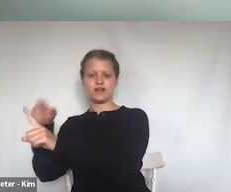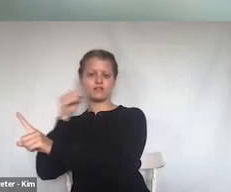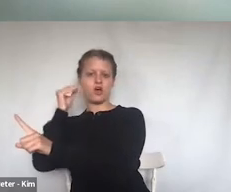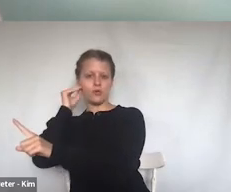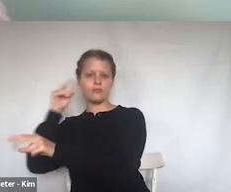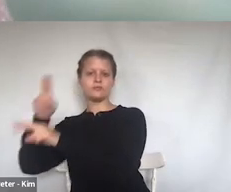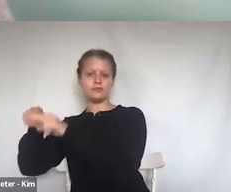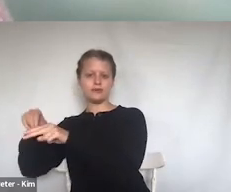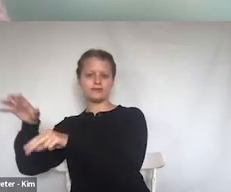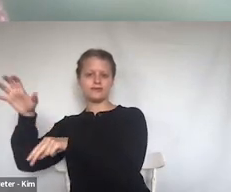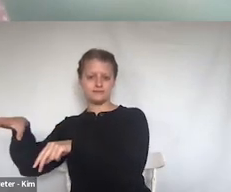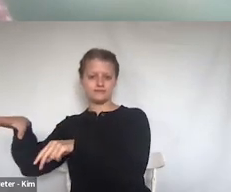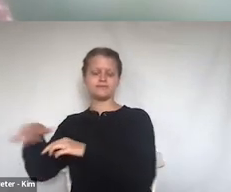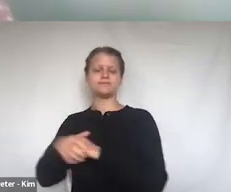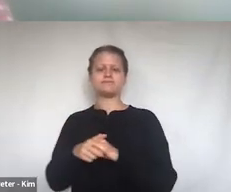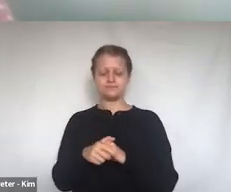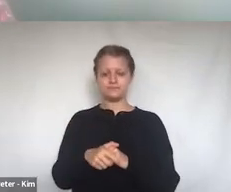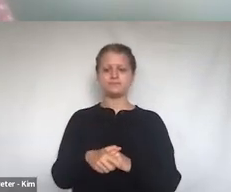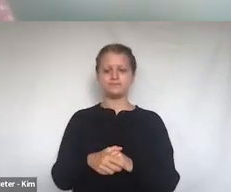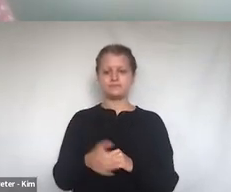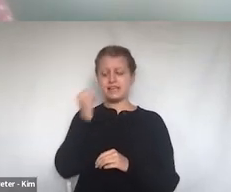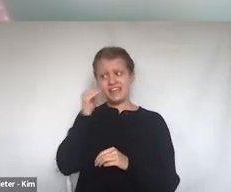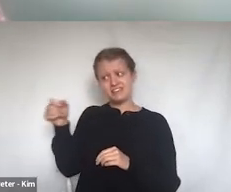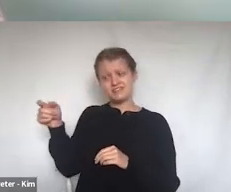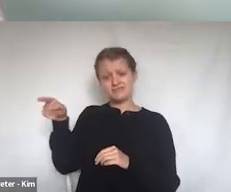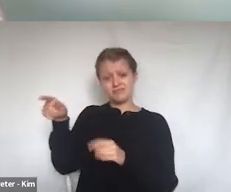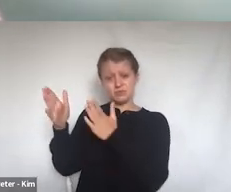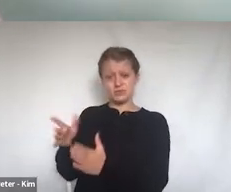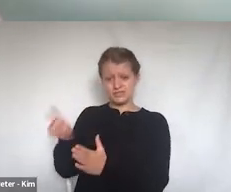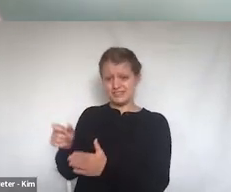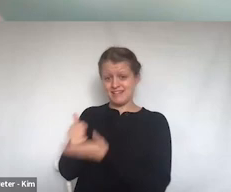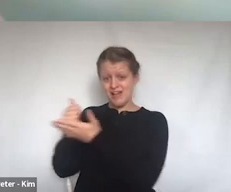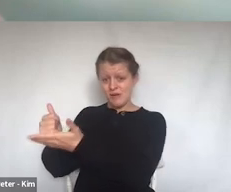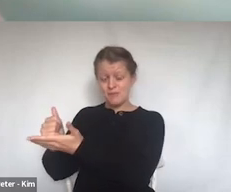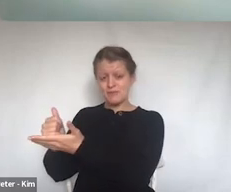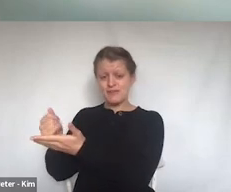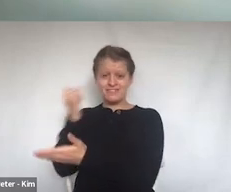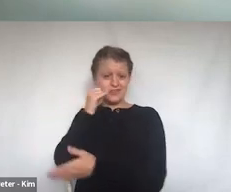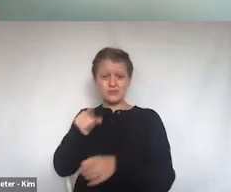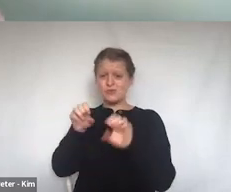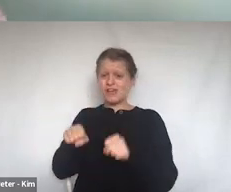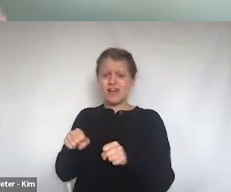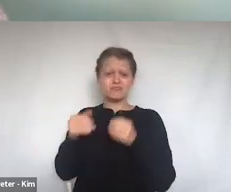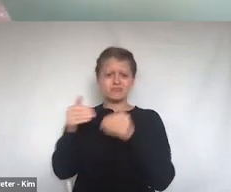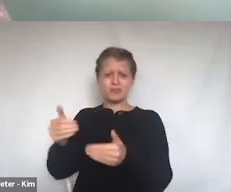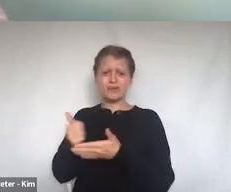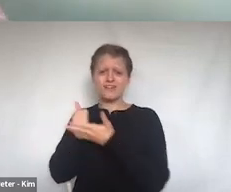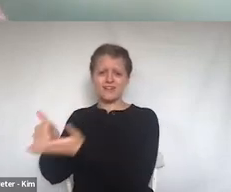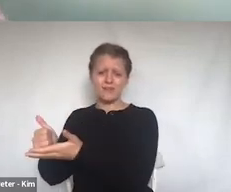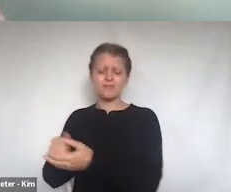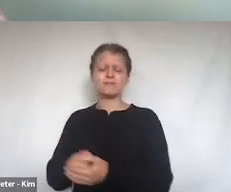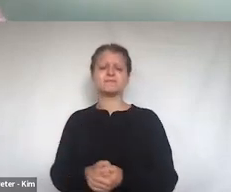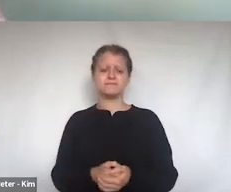cool it off, if they could use a hand with those things, and then to, where possible, offer help with those things. There's a couple